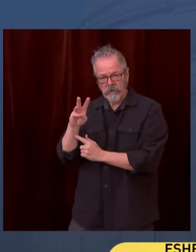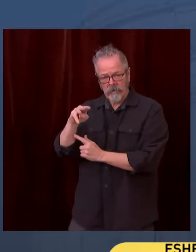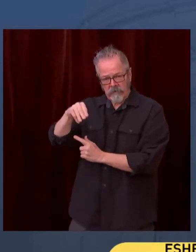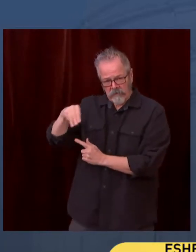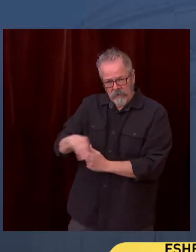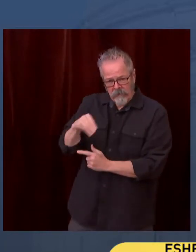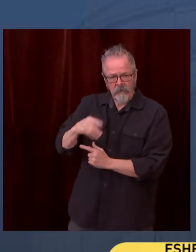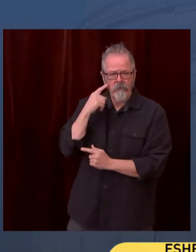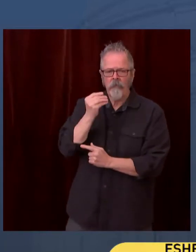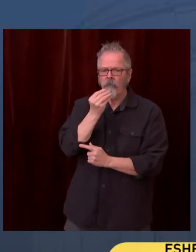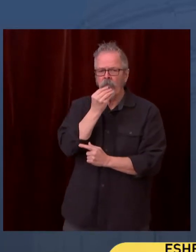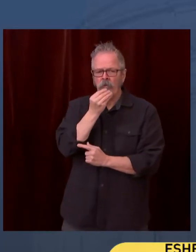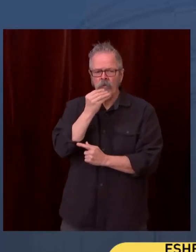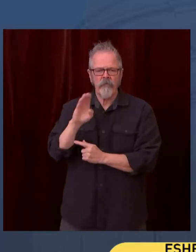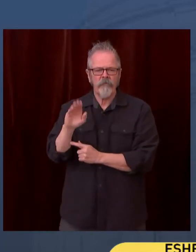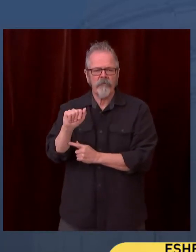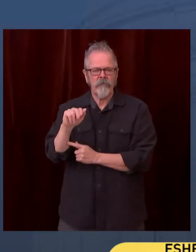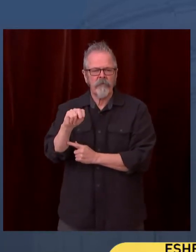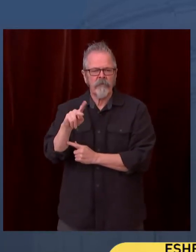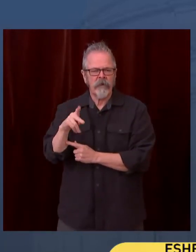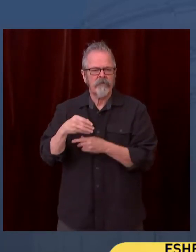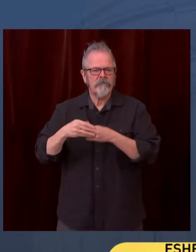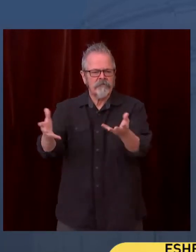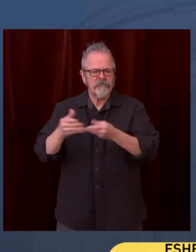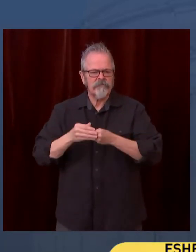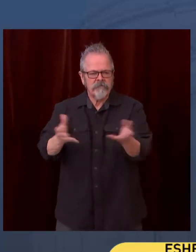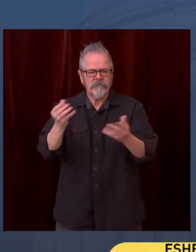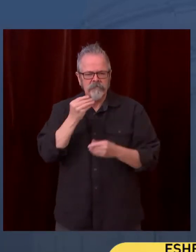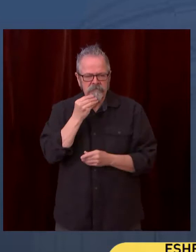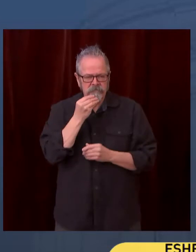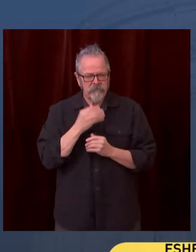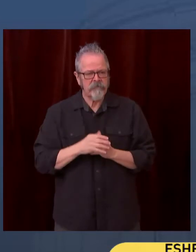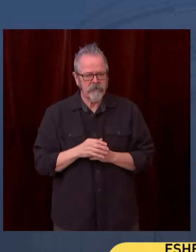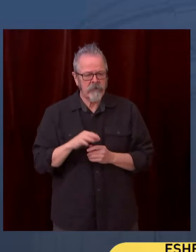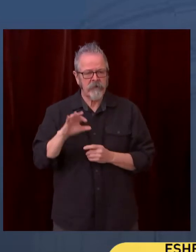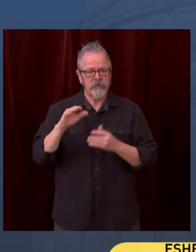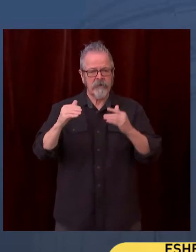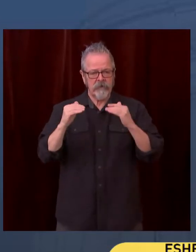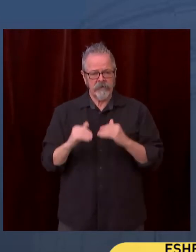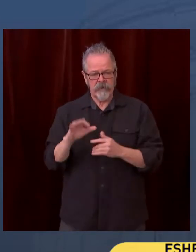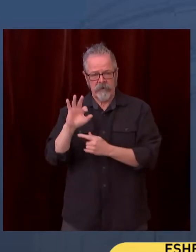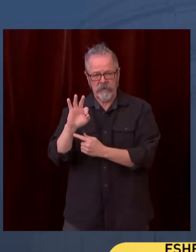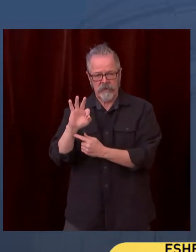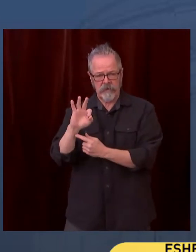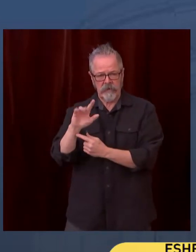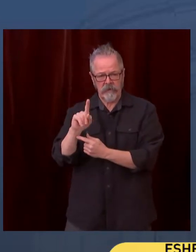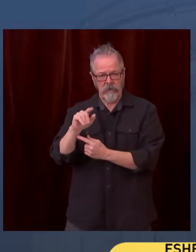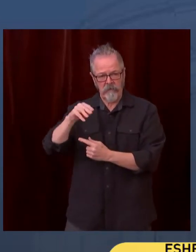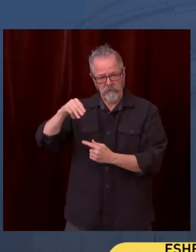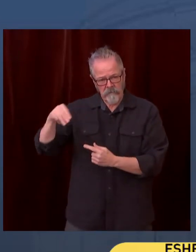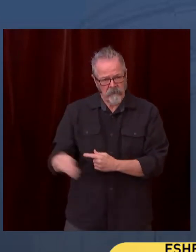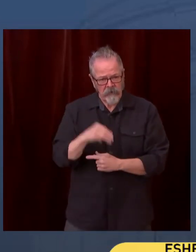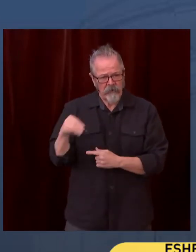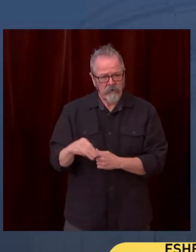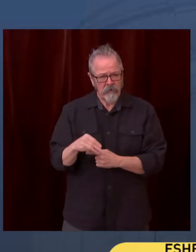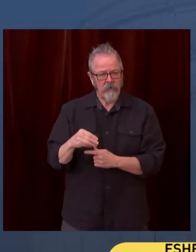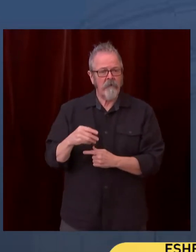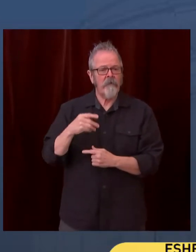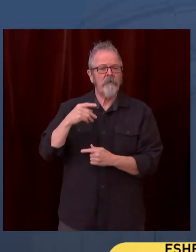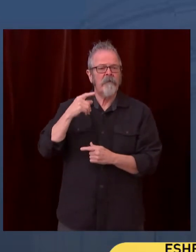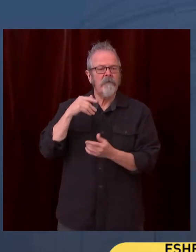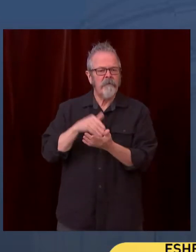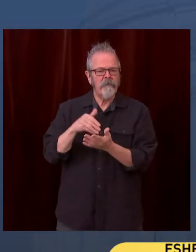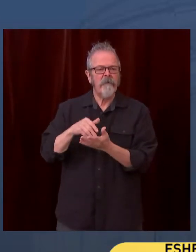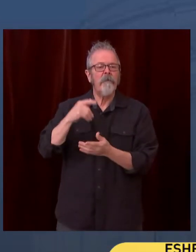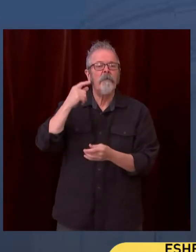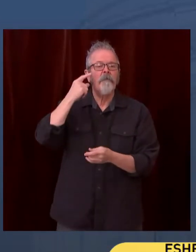our immigrant Washingtonians, which is so important in many, many parts of our state. I want to thank